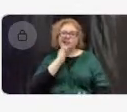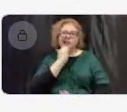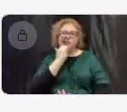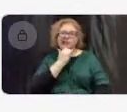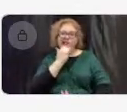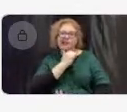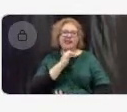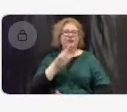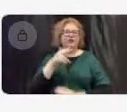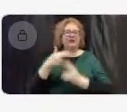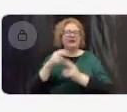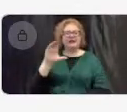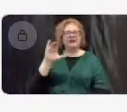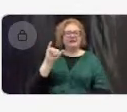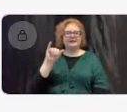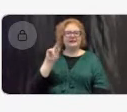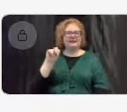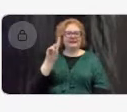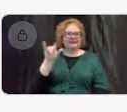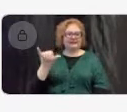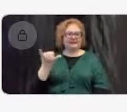Cindy Albending?